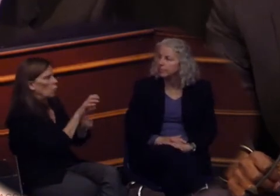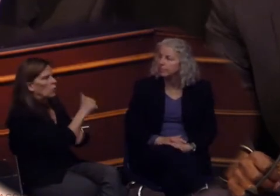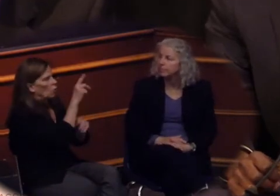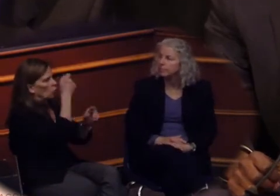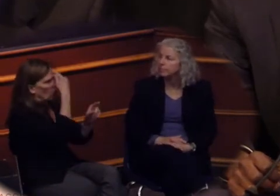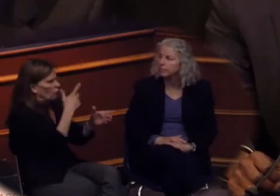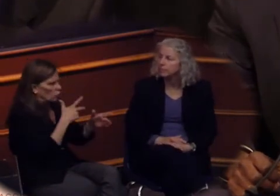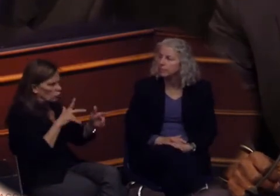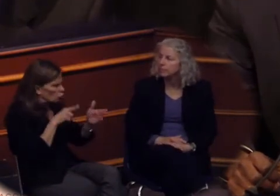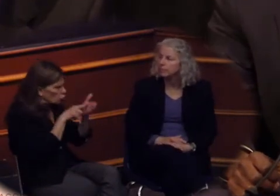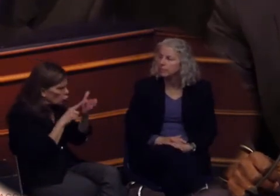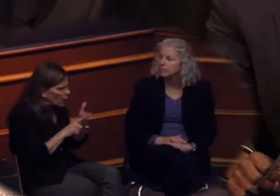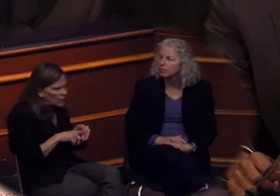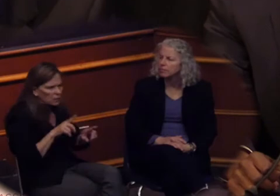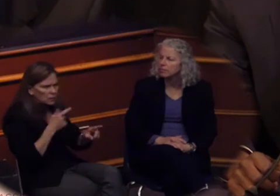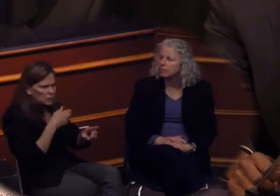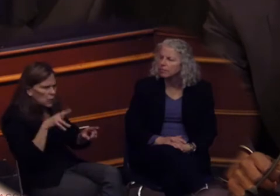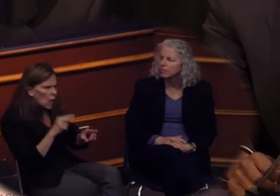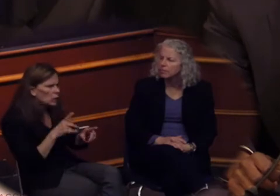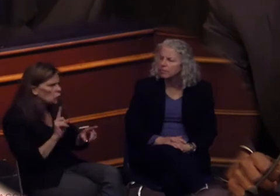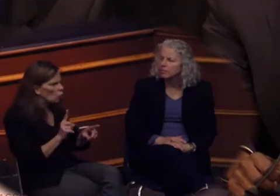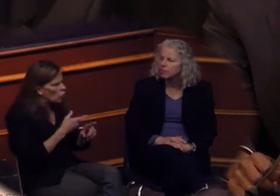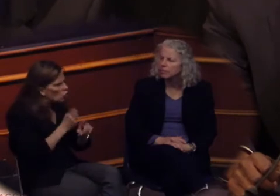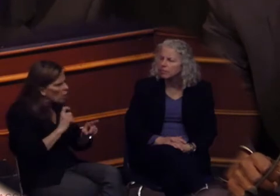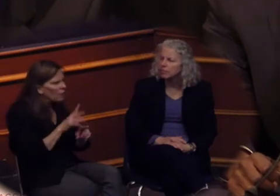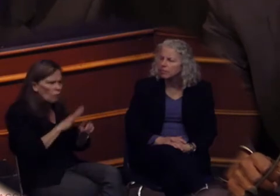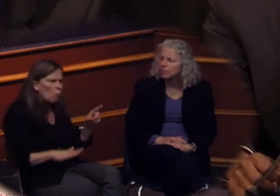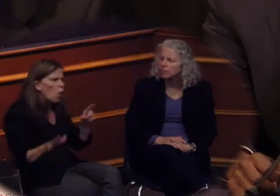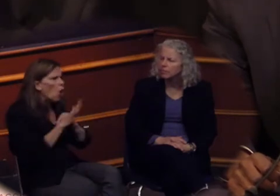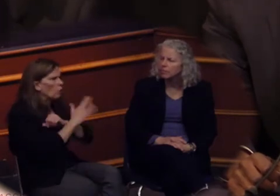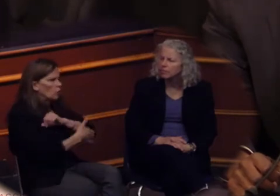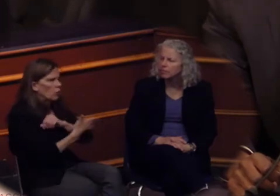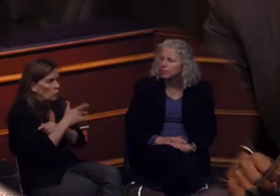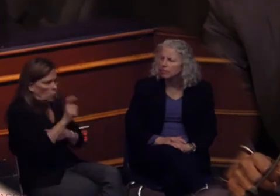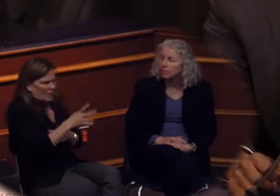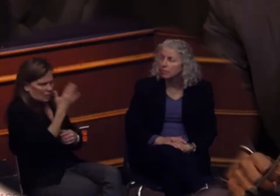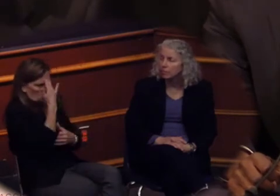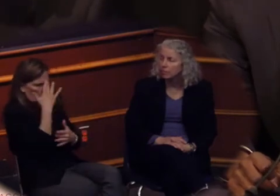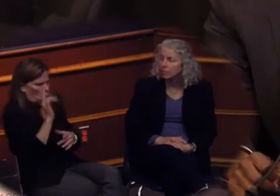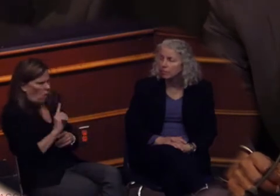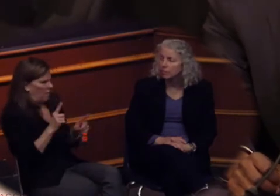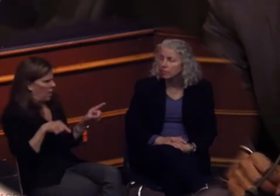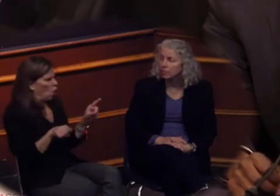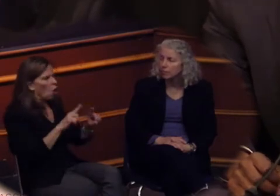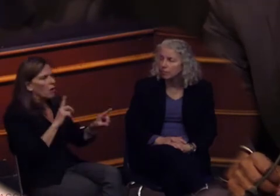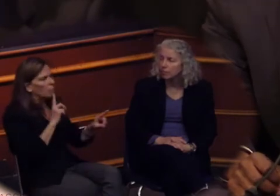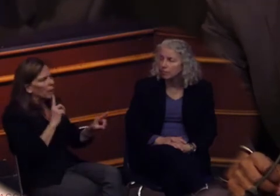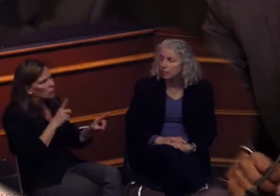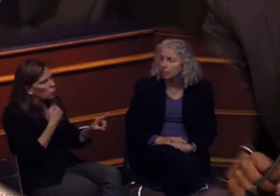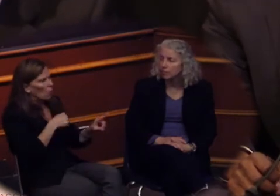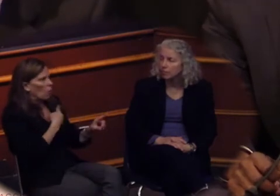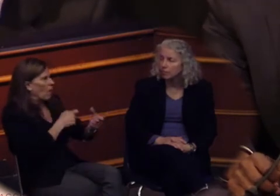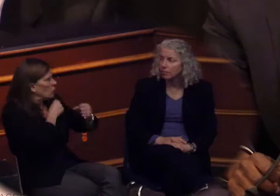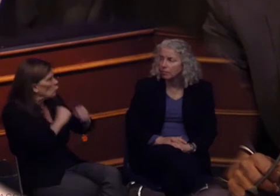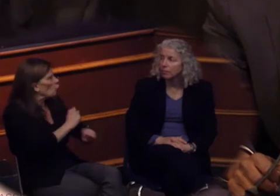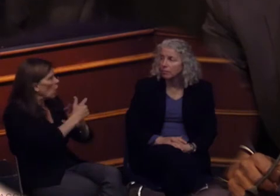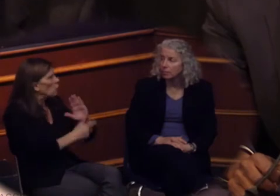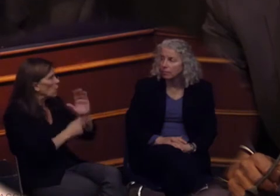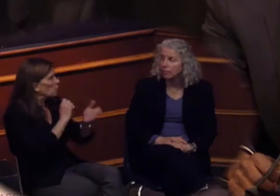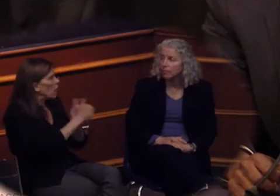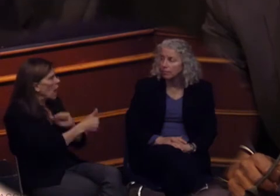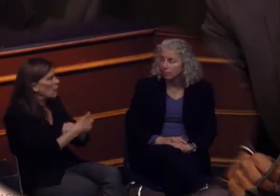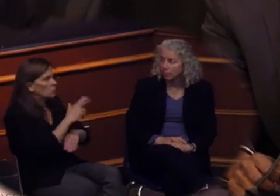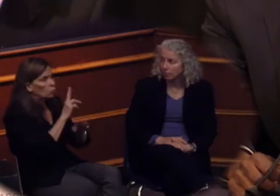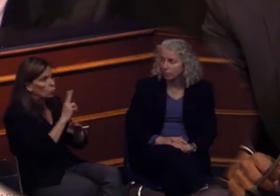guns where they're coming from all across the country, make sure we know where they are and ensure that we are putting strong legislation in place and